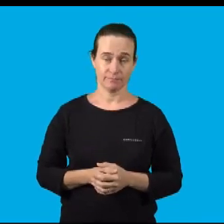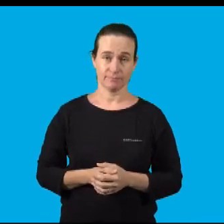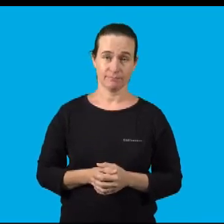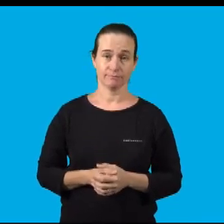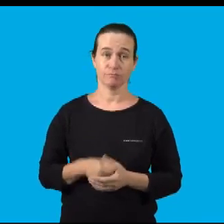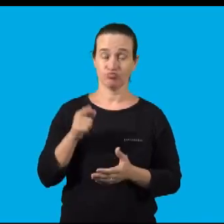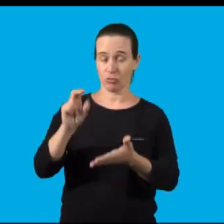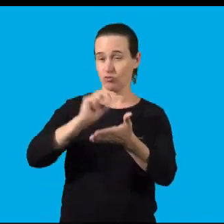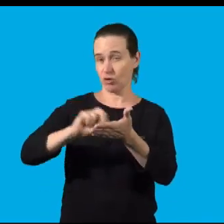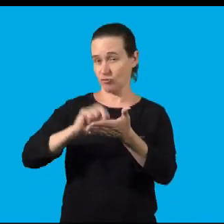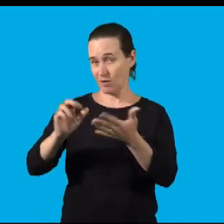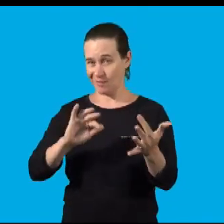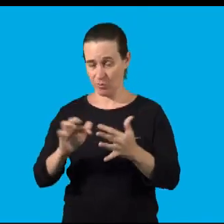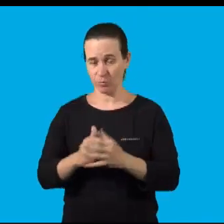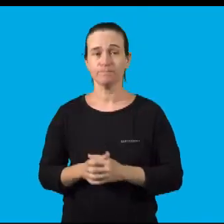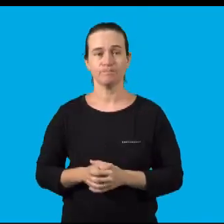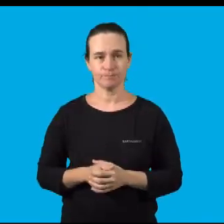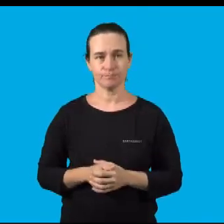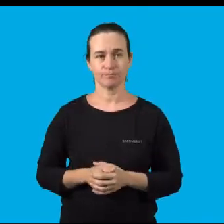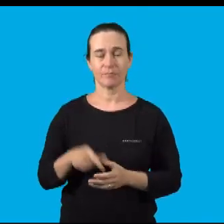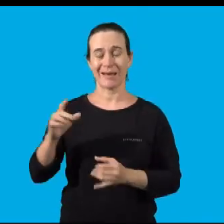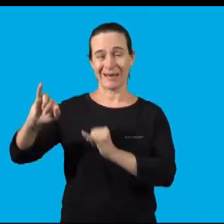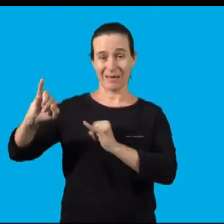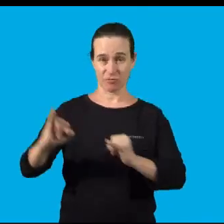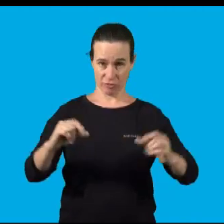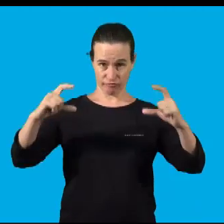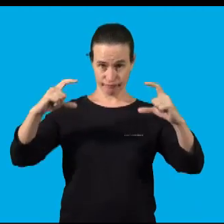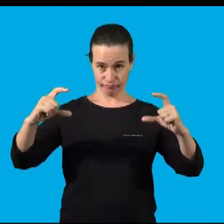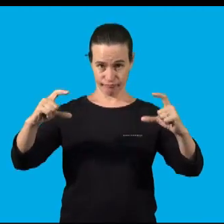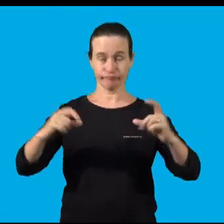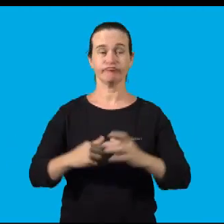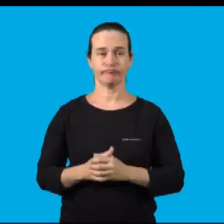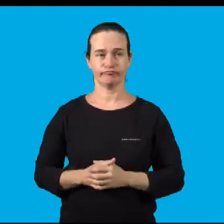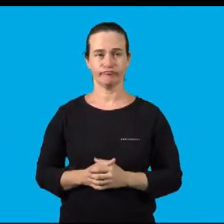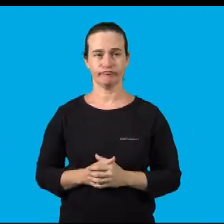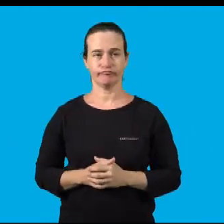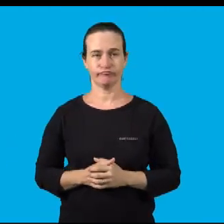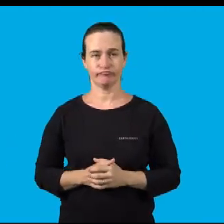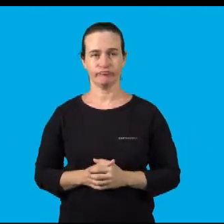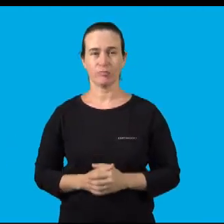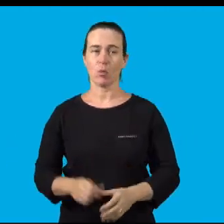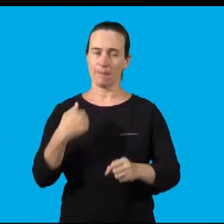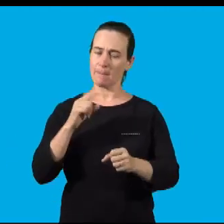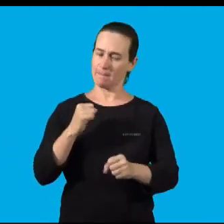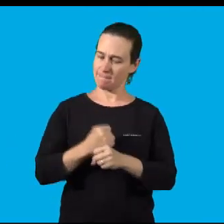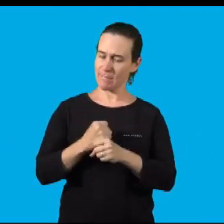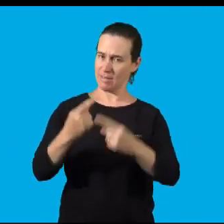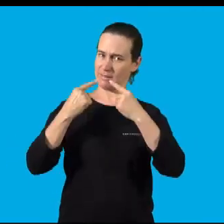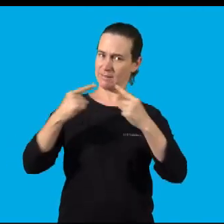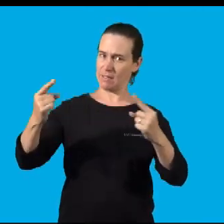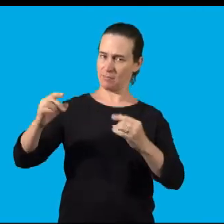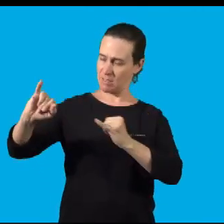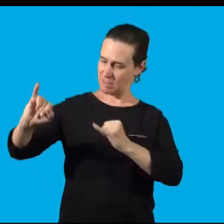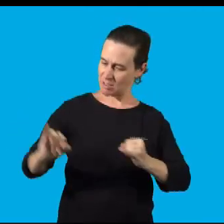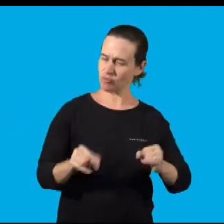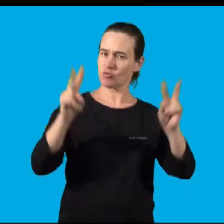So, the writing process. How to write an introductory paragraph. Make a broad statement